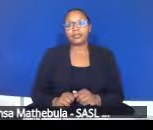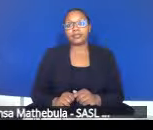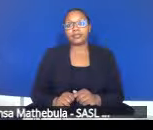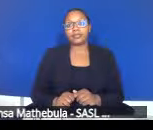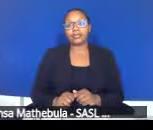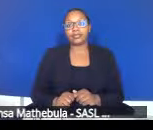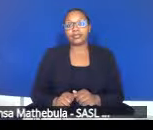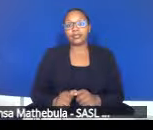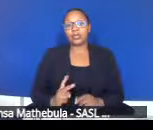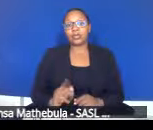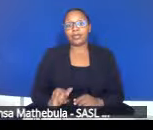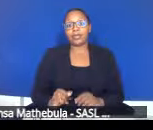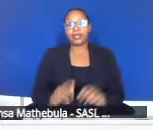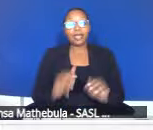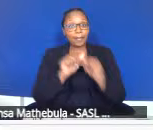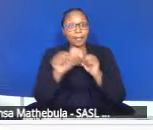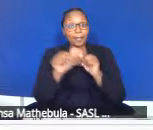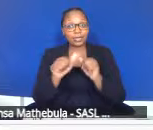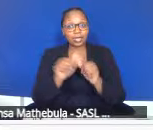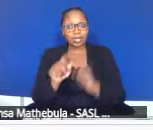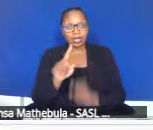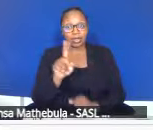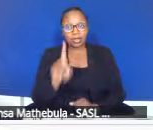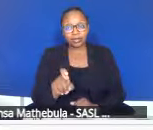Is that better?